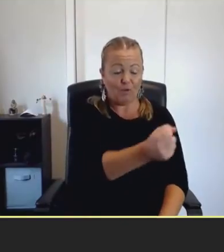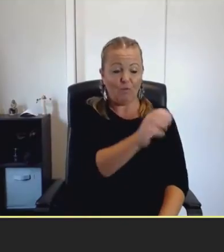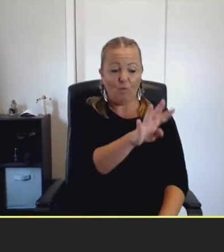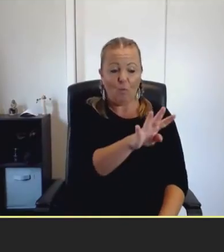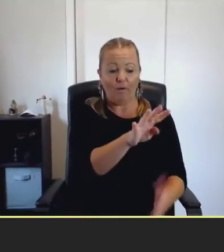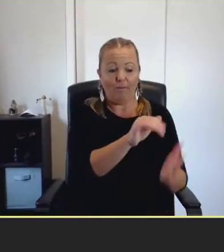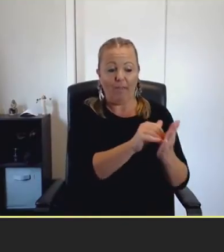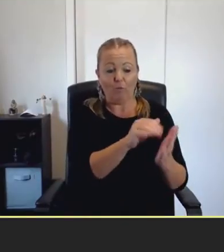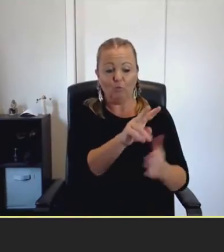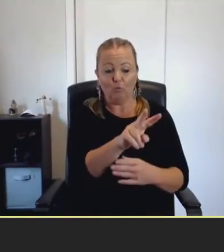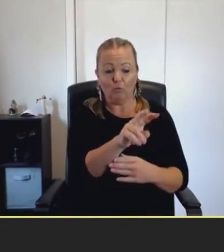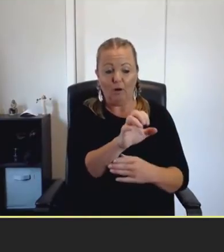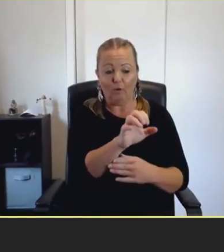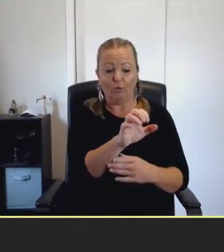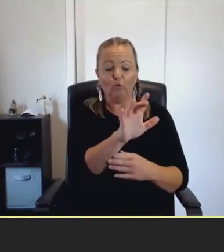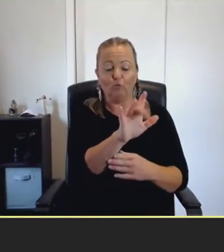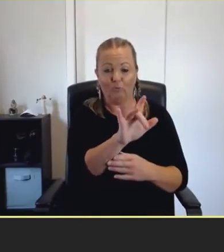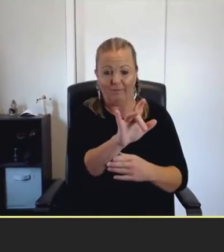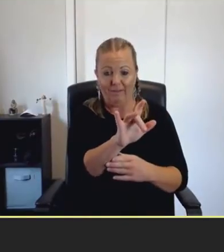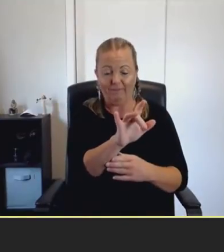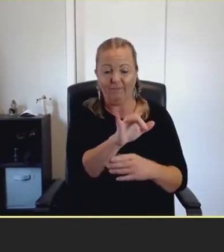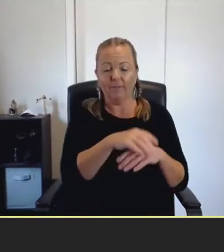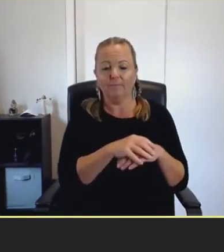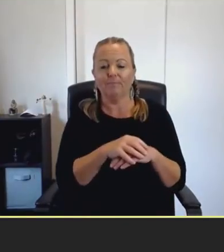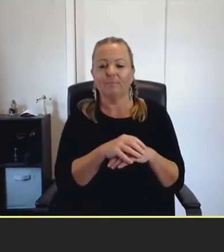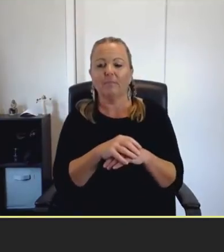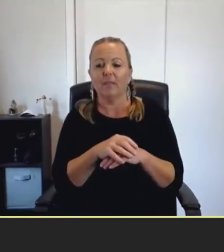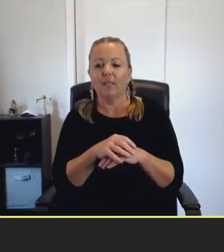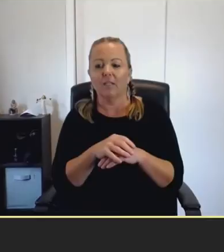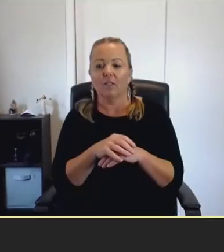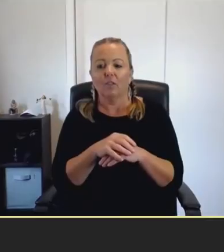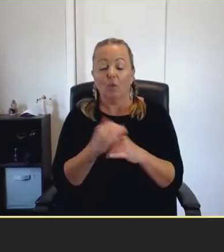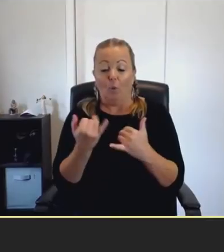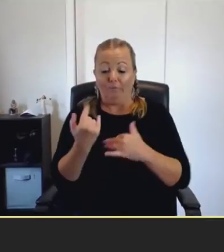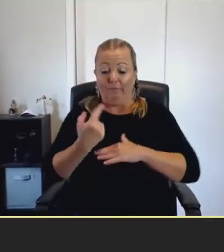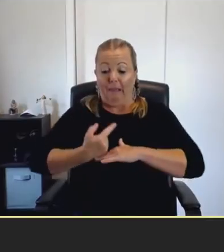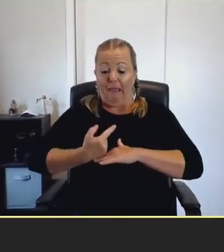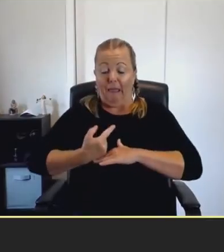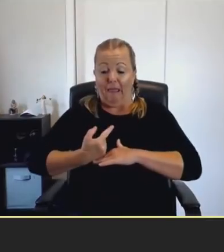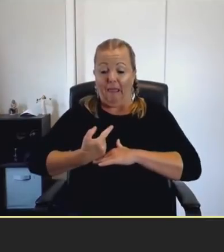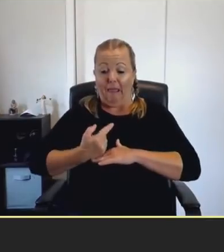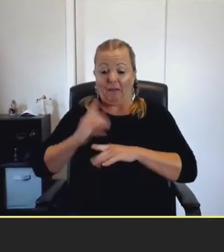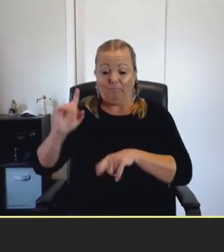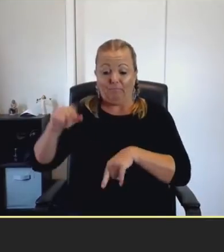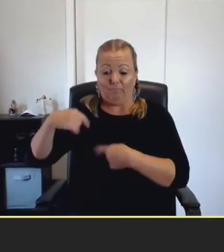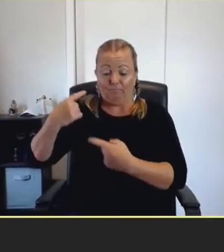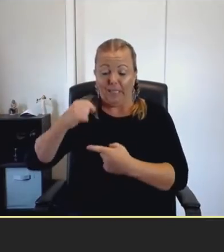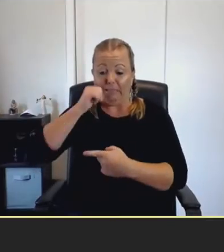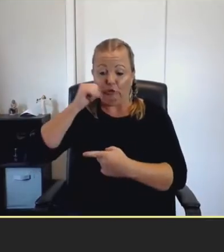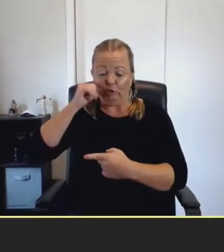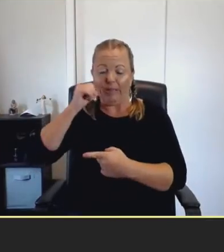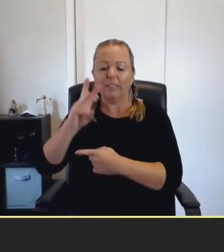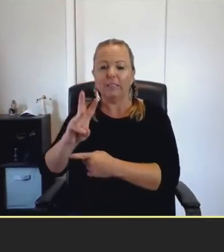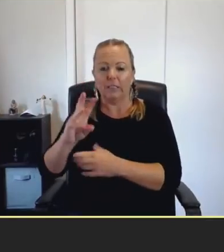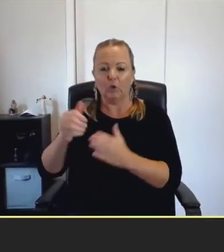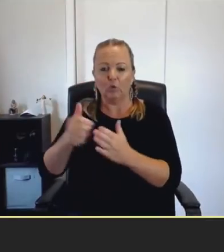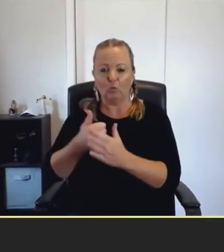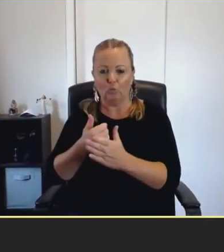4,225. There were 6 new deaths for a total of 865 at the state level.